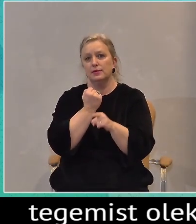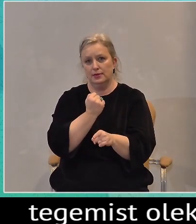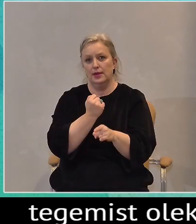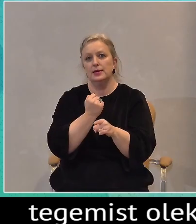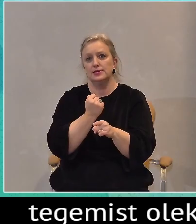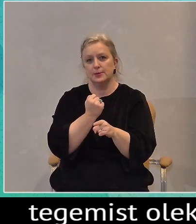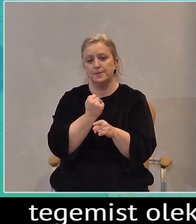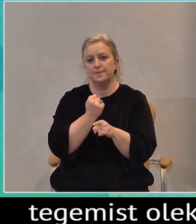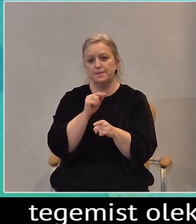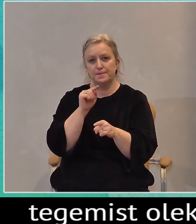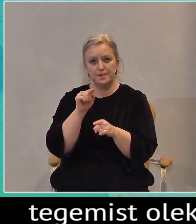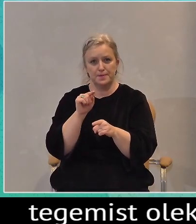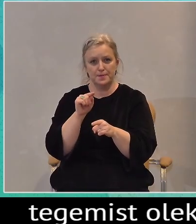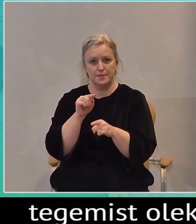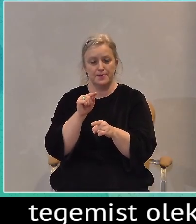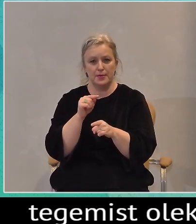finding